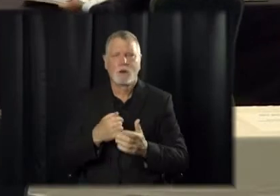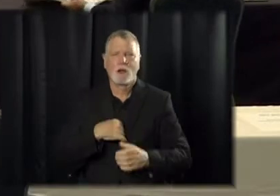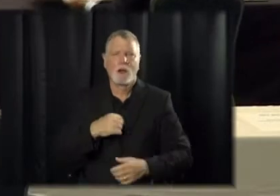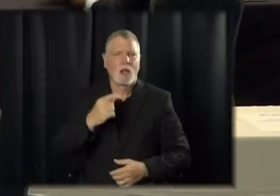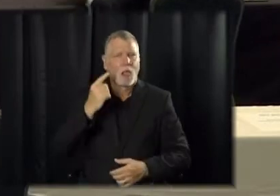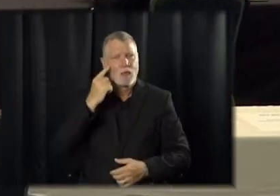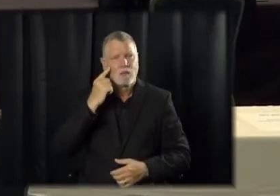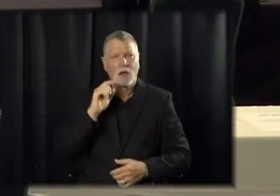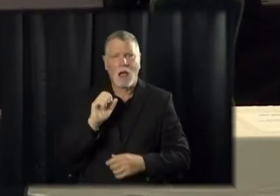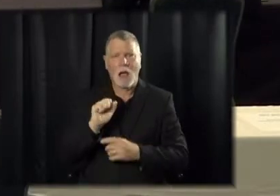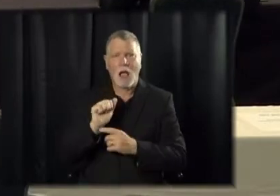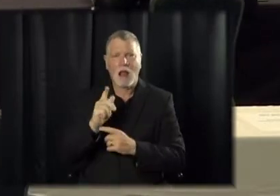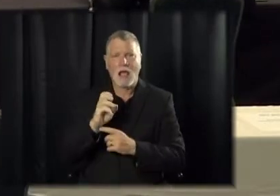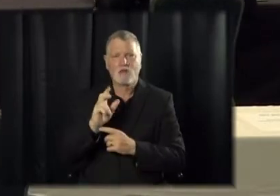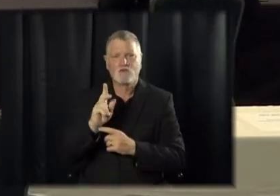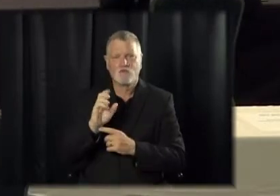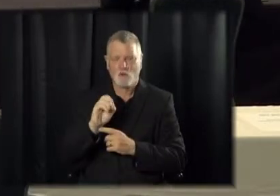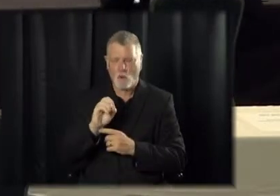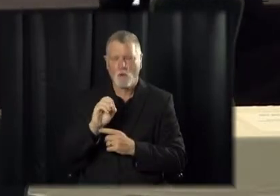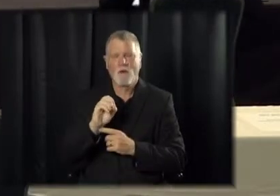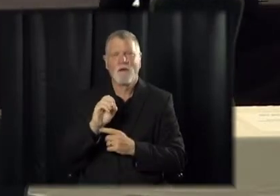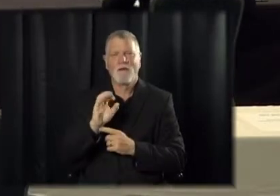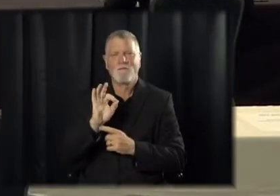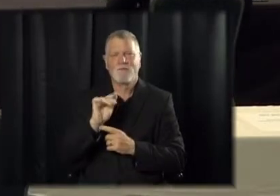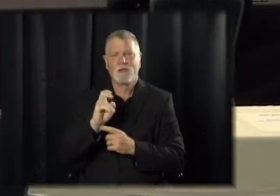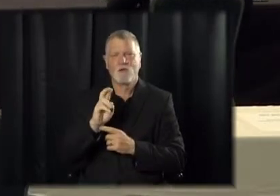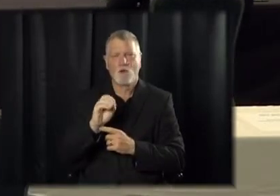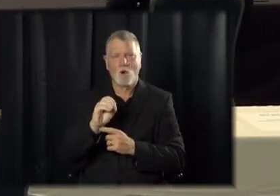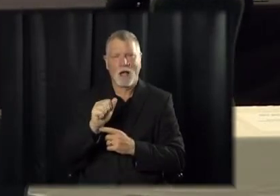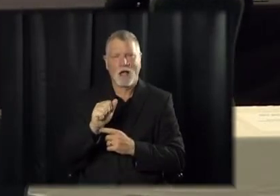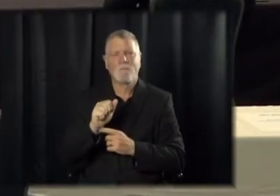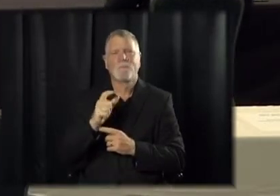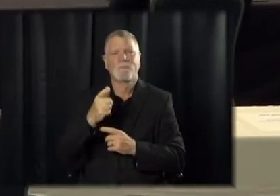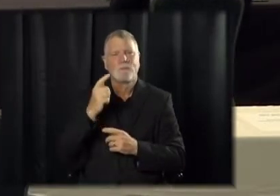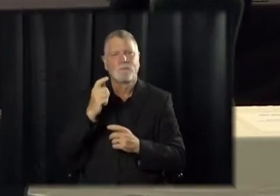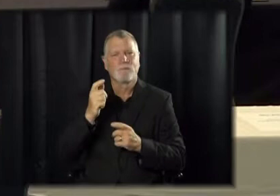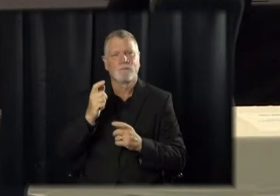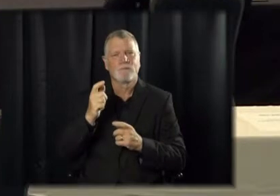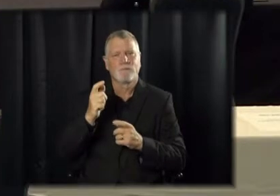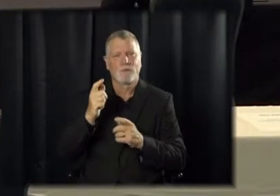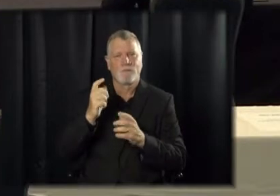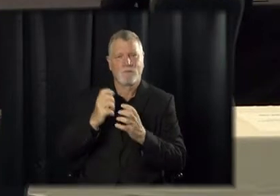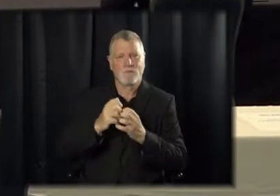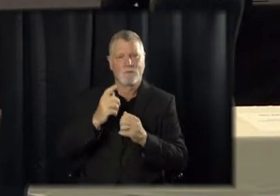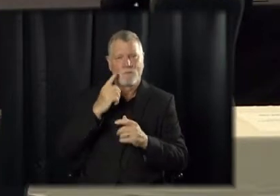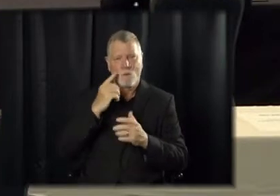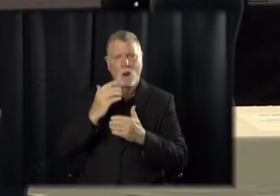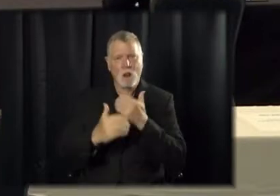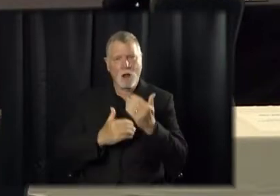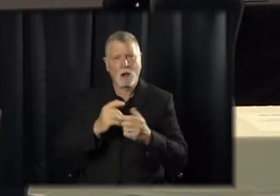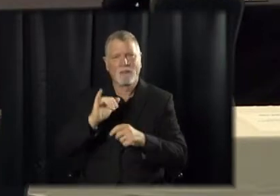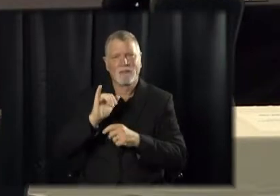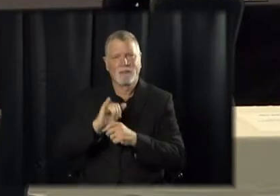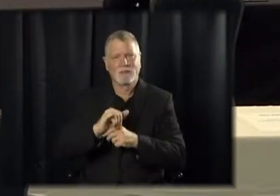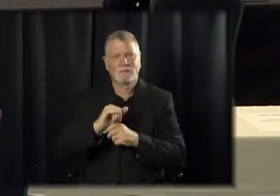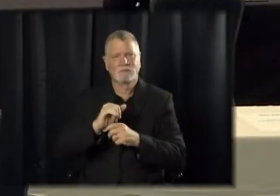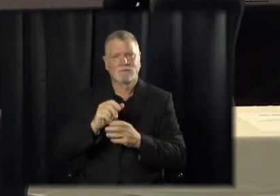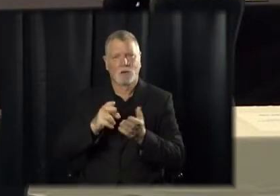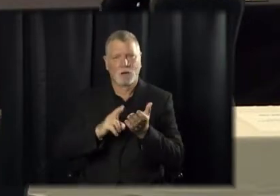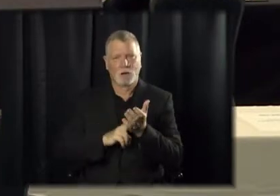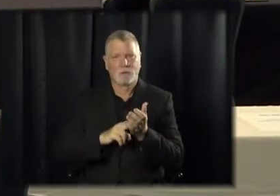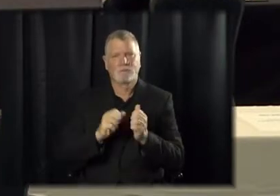believe Alejandro Figueroa, our infrastructure director, will be walking us through the